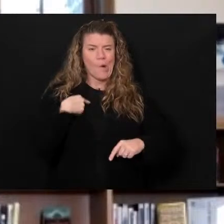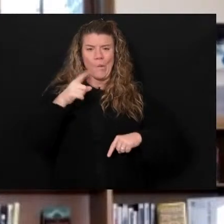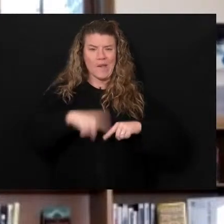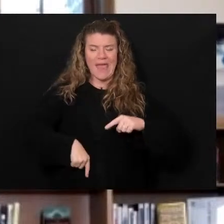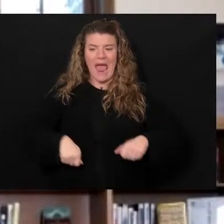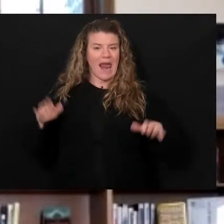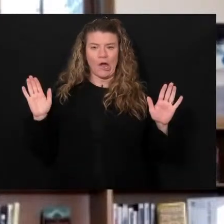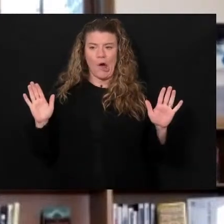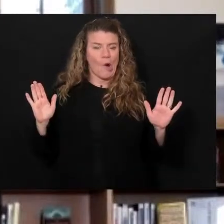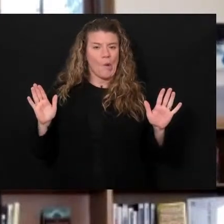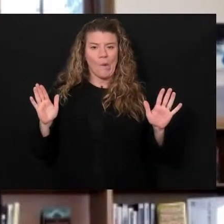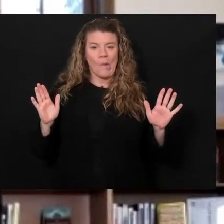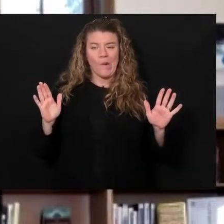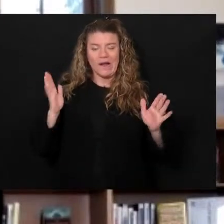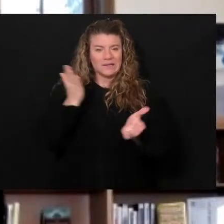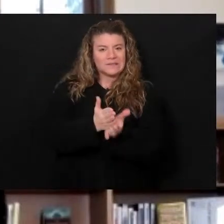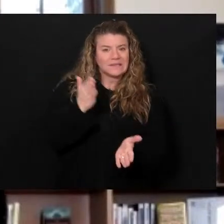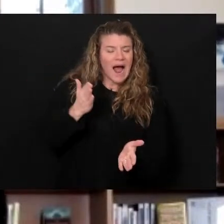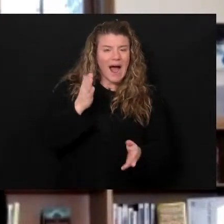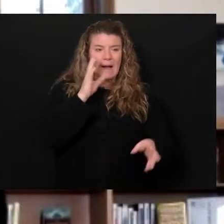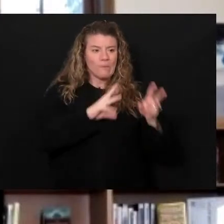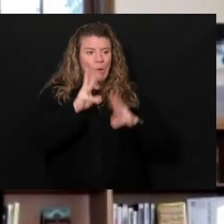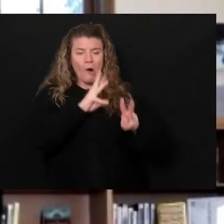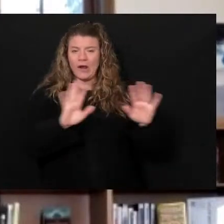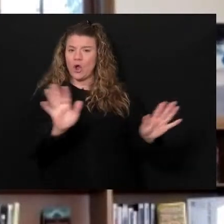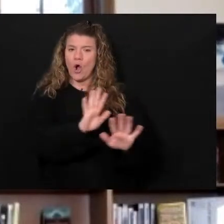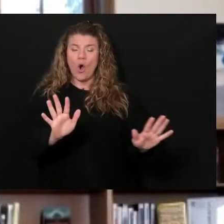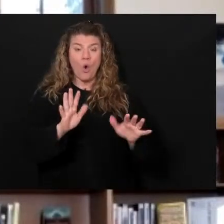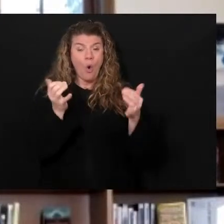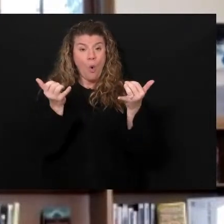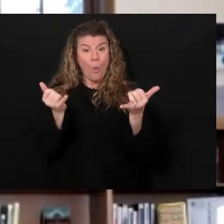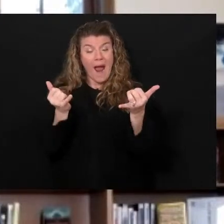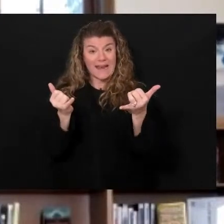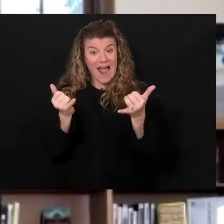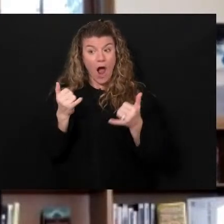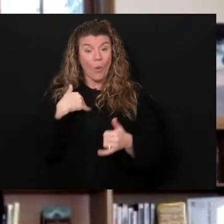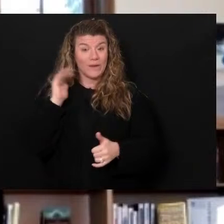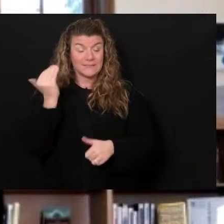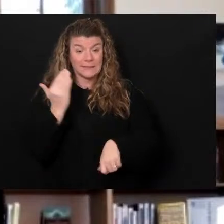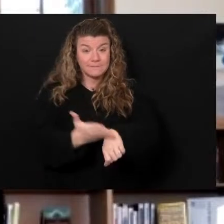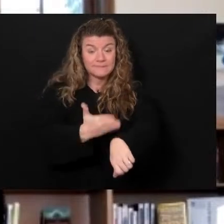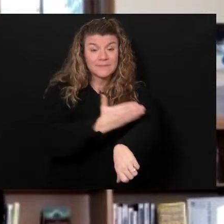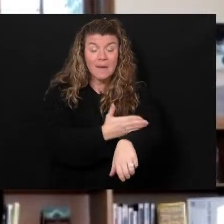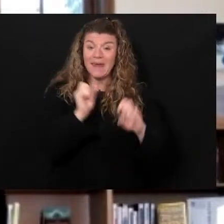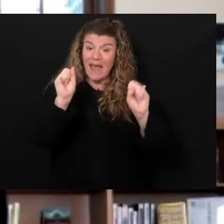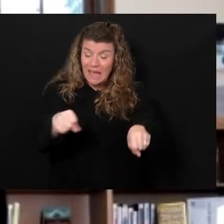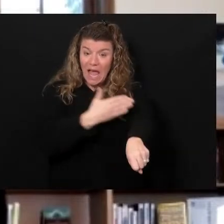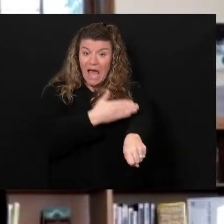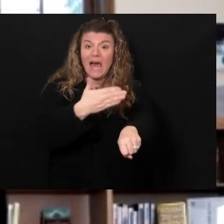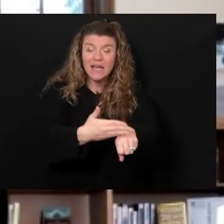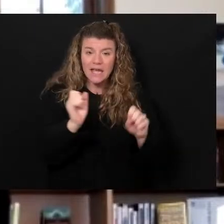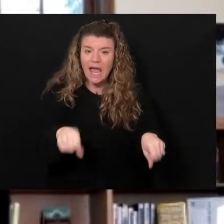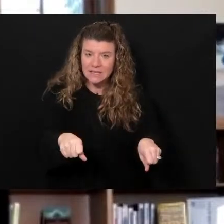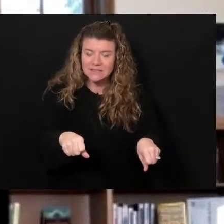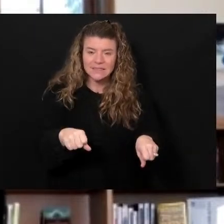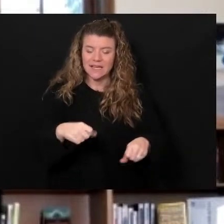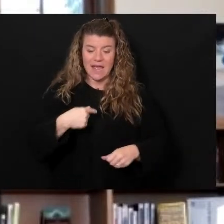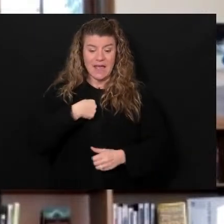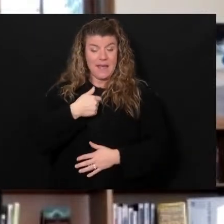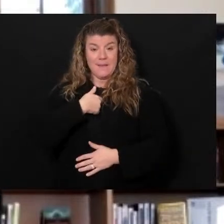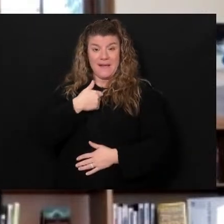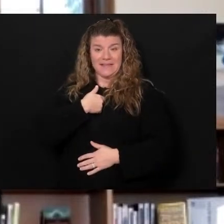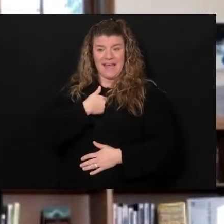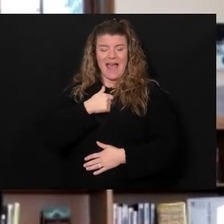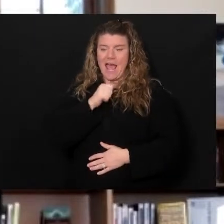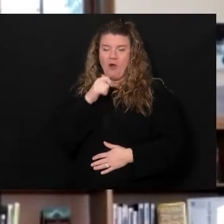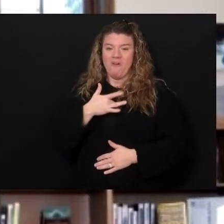down right now. We are at a point right now that things can possibly get worse, but I myself am not a pessimist